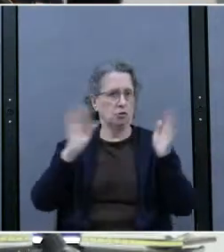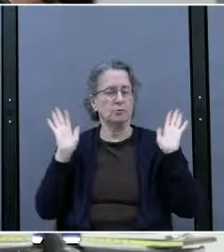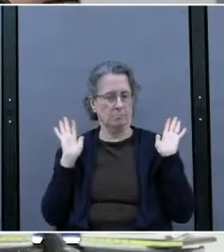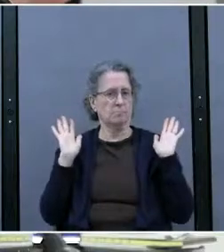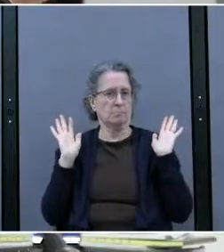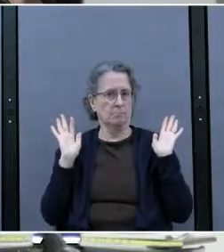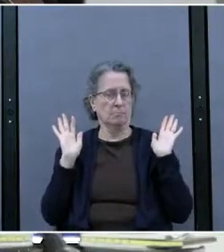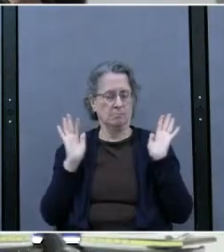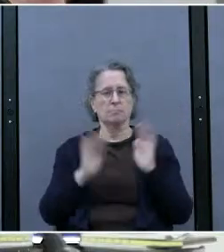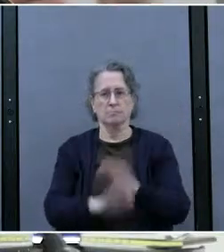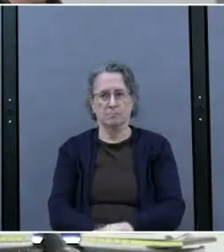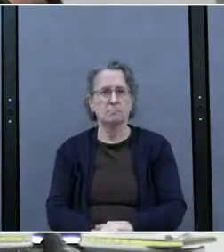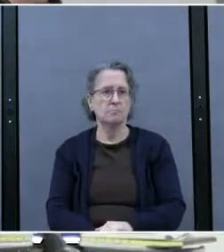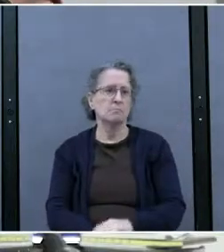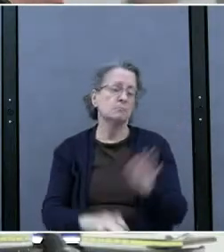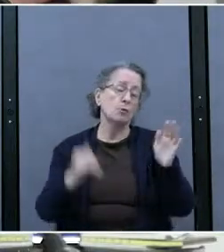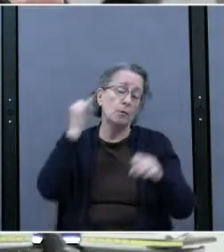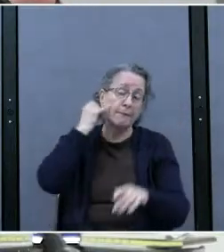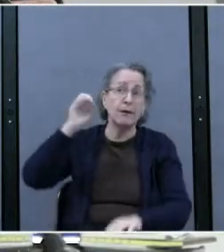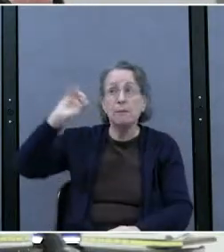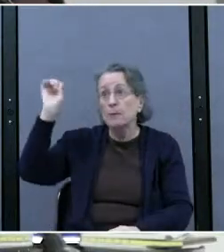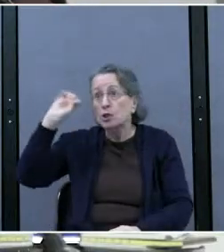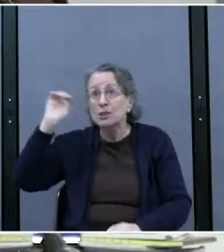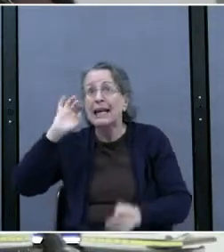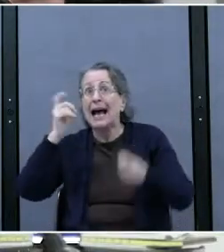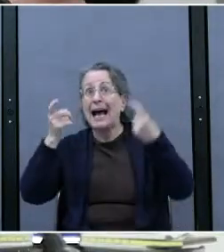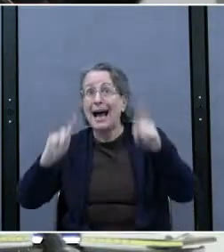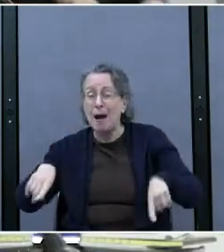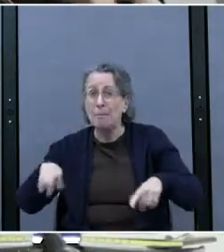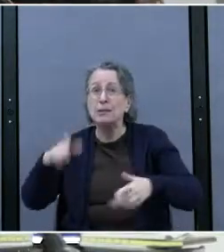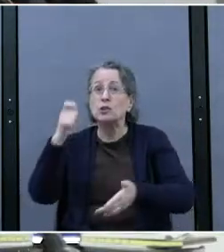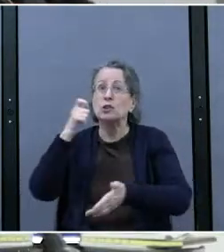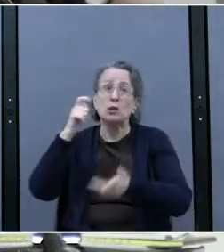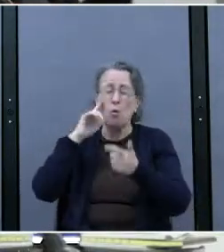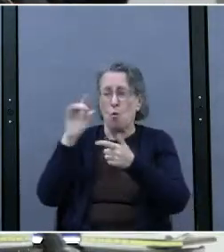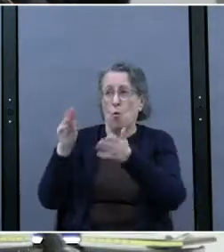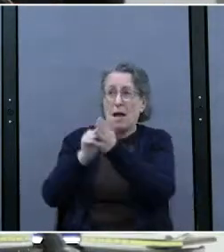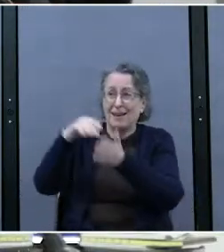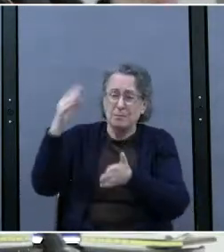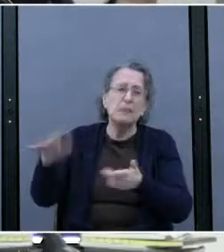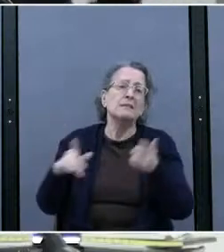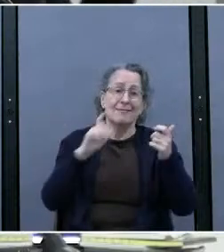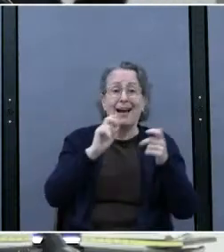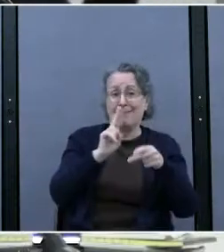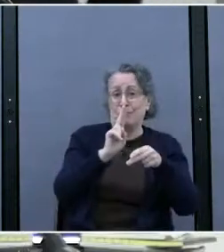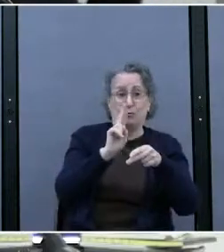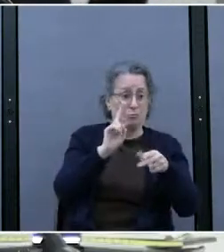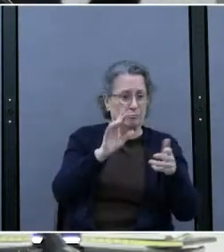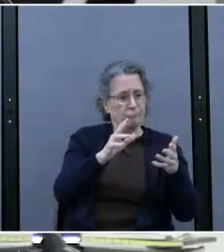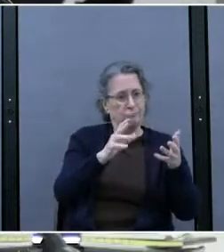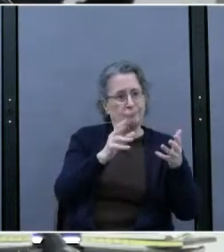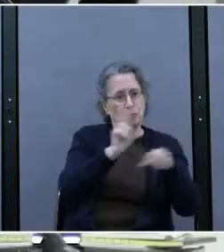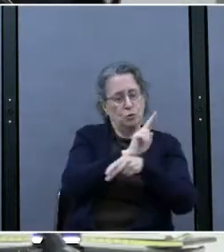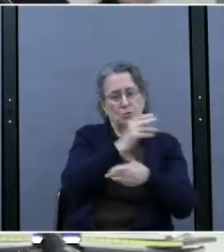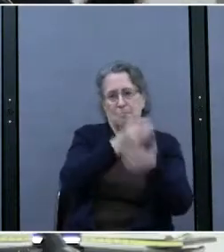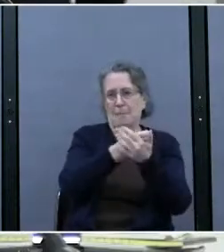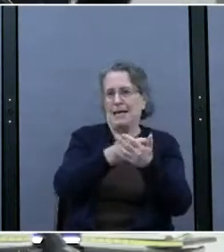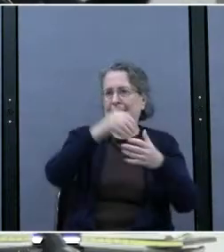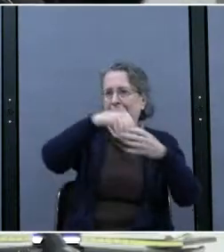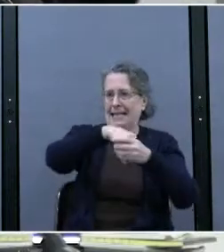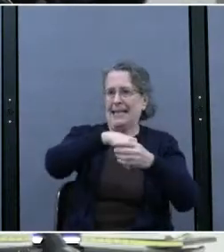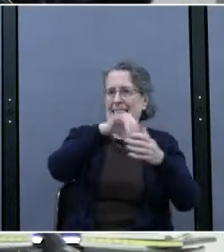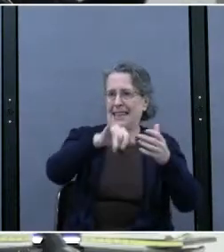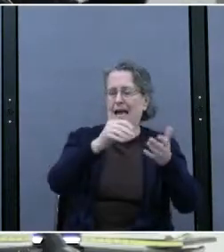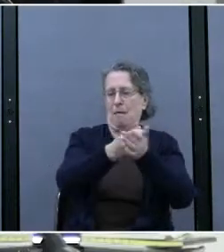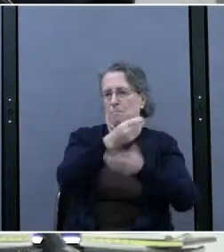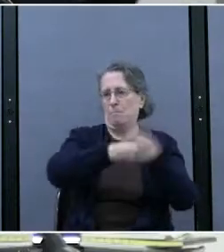board, absent emergencies and unexpected things happening, operates the town for that year. So when we